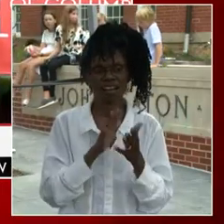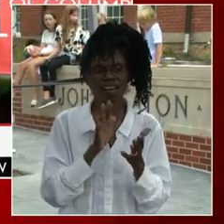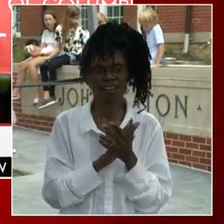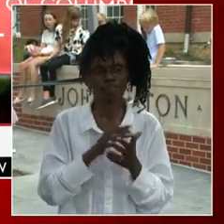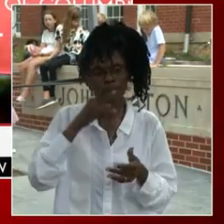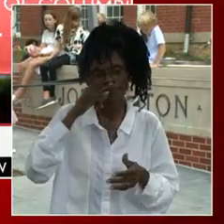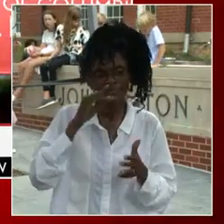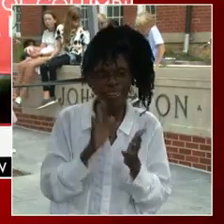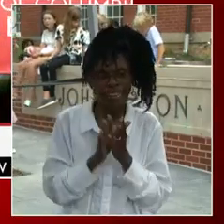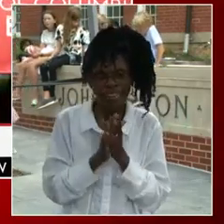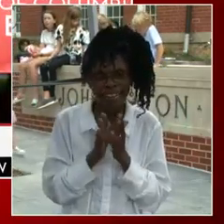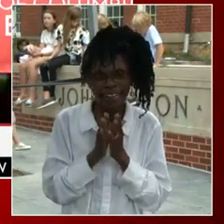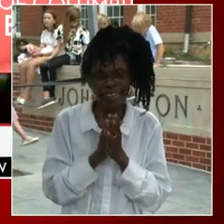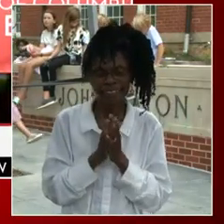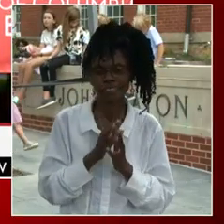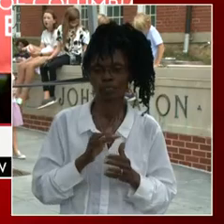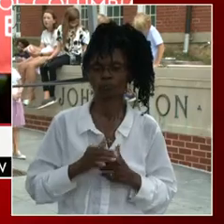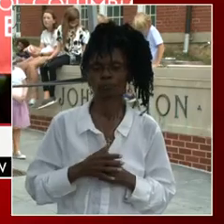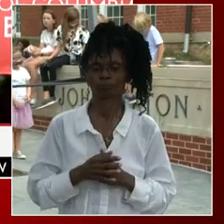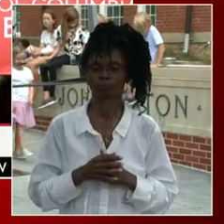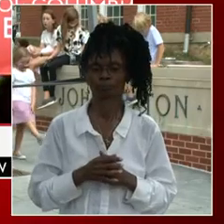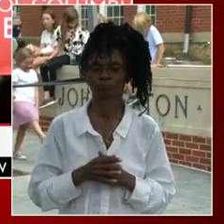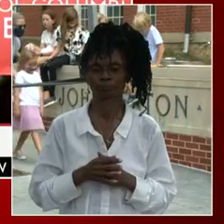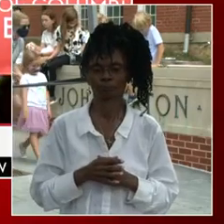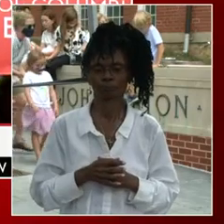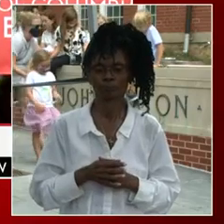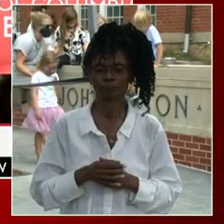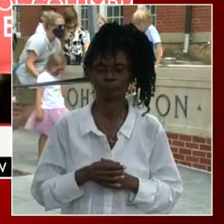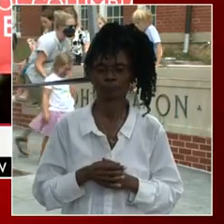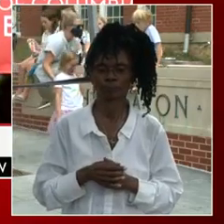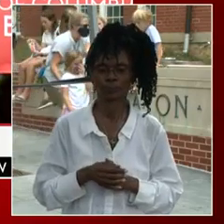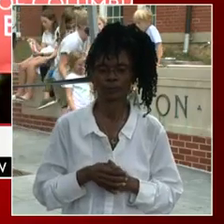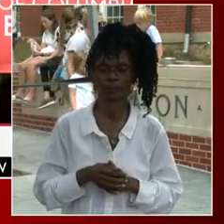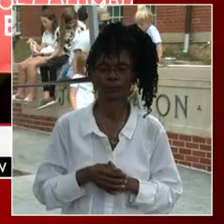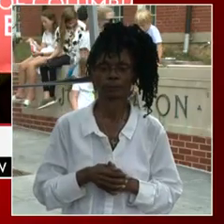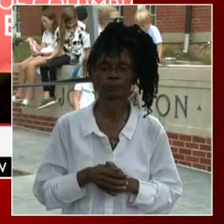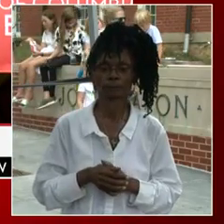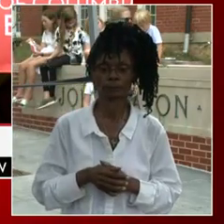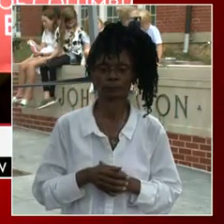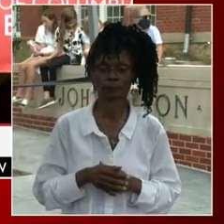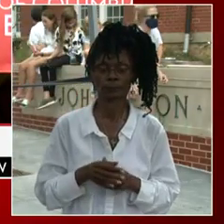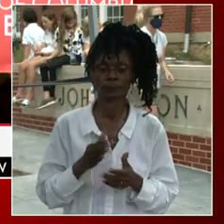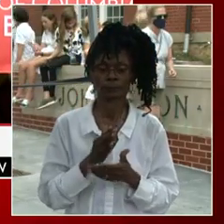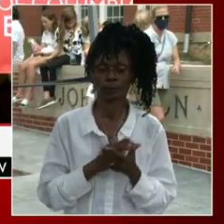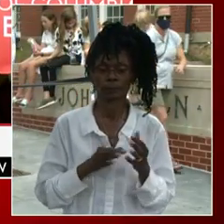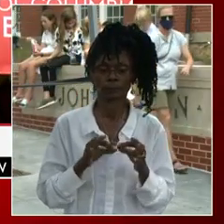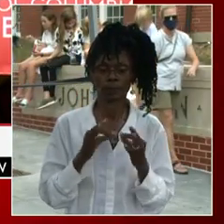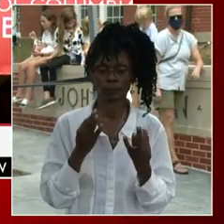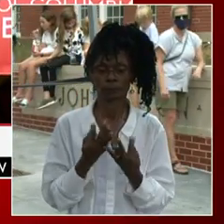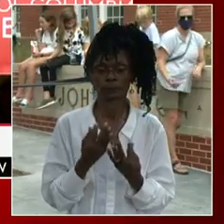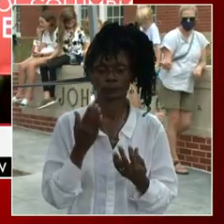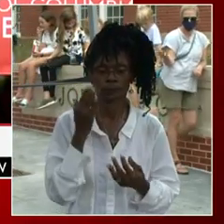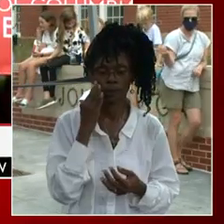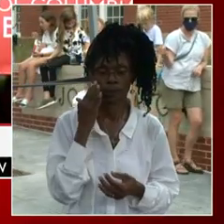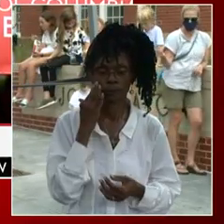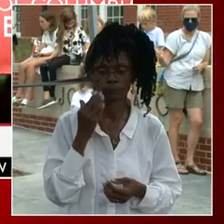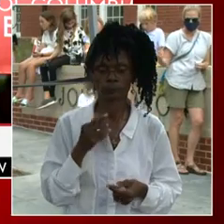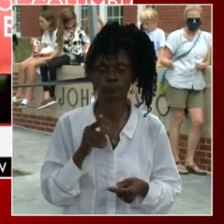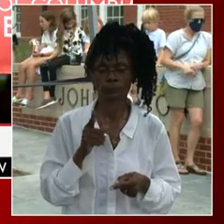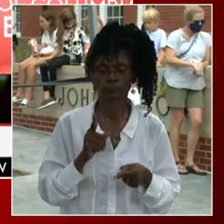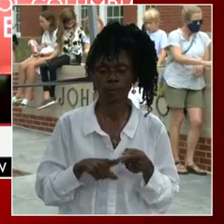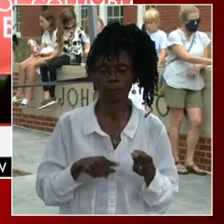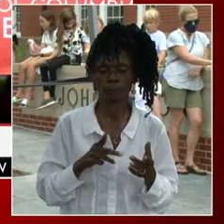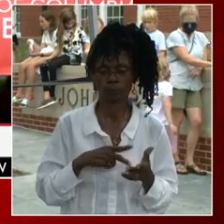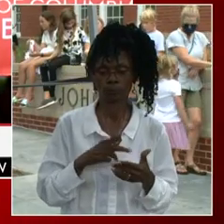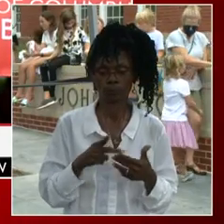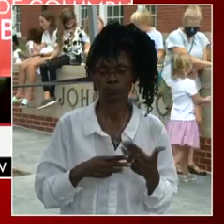coming. Again, shout out to Principal Anderson. I know we were not able to do summer programming in this building, but we were able to host students at